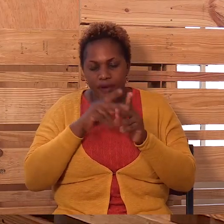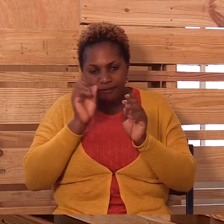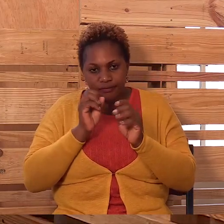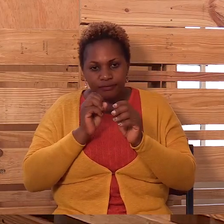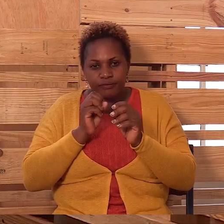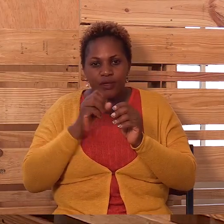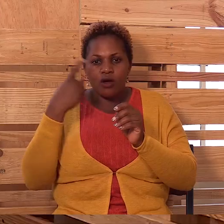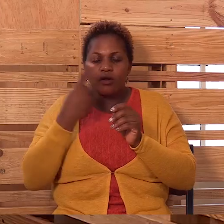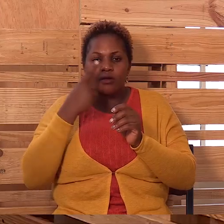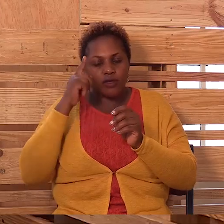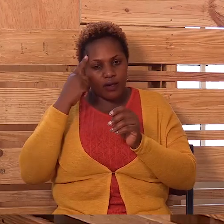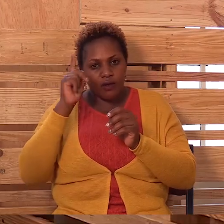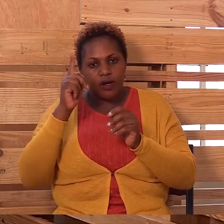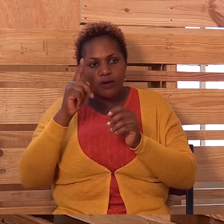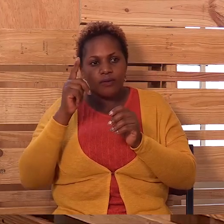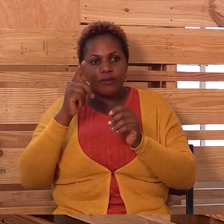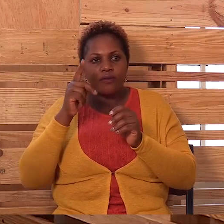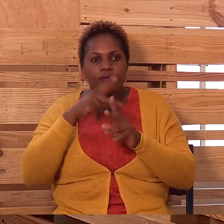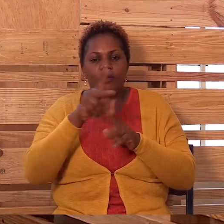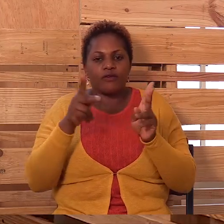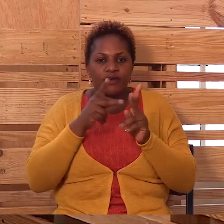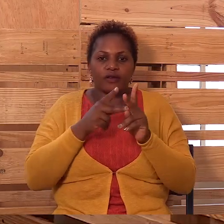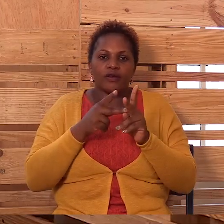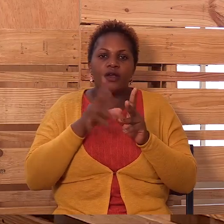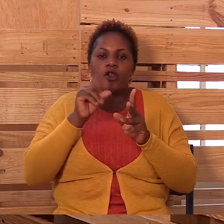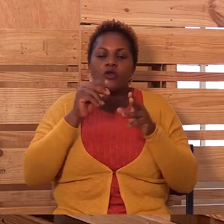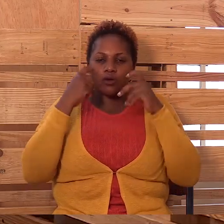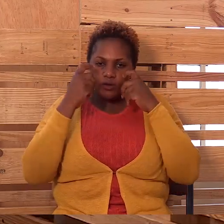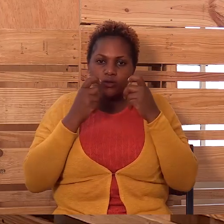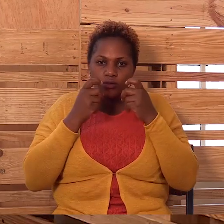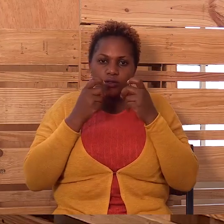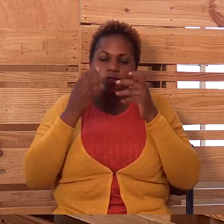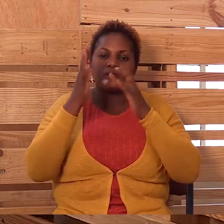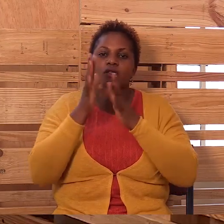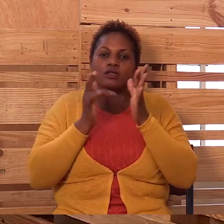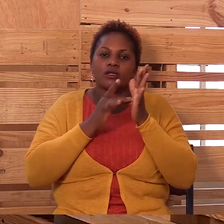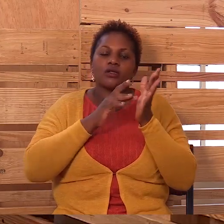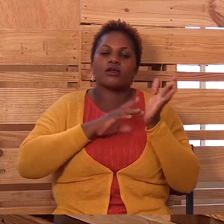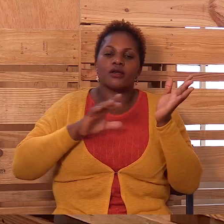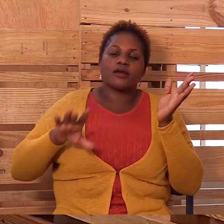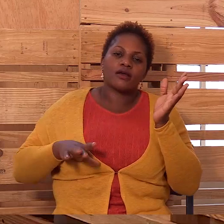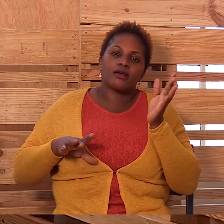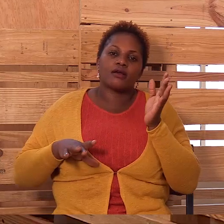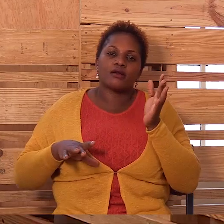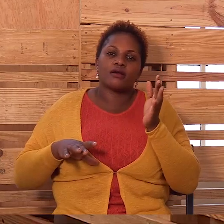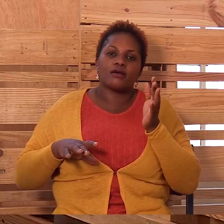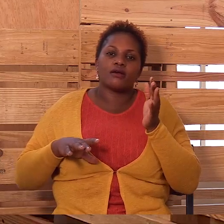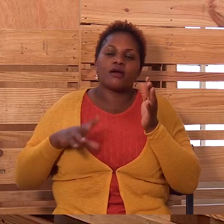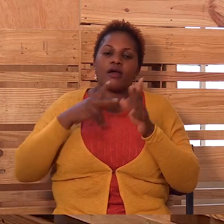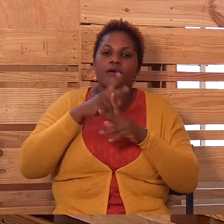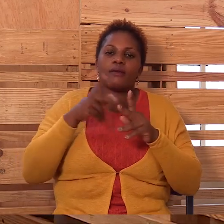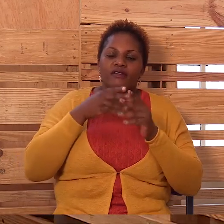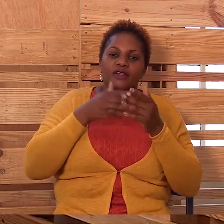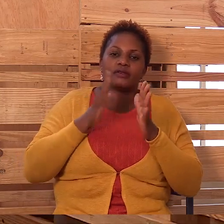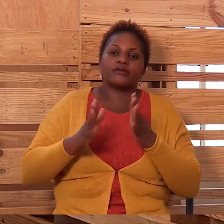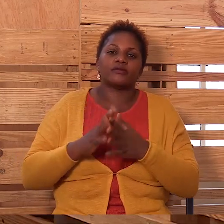they're not perfect. I can only think of one person who was very perfect. He had no sin, and his name was Jesus Christ. And